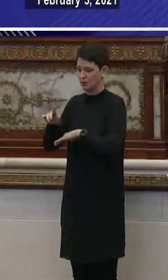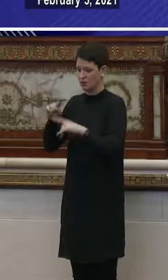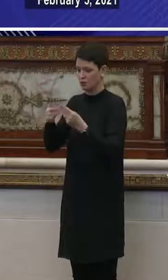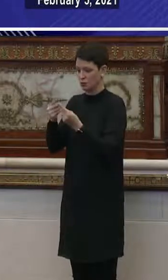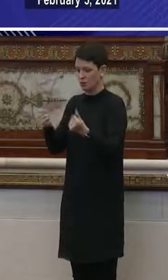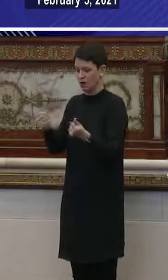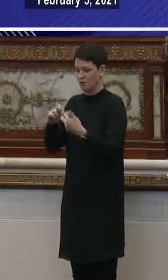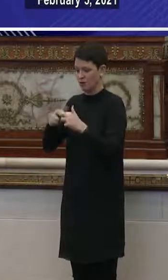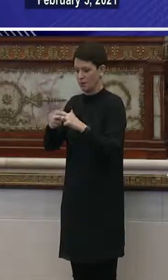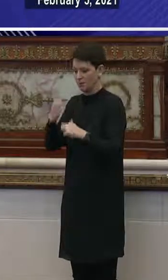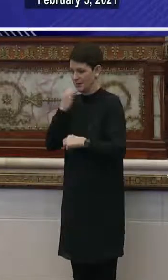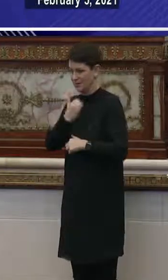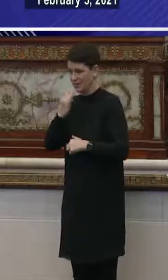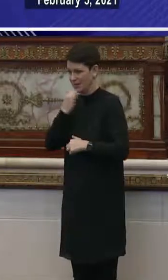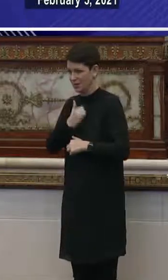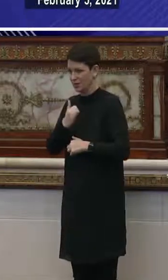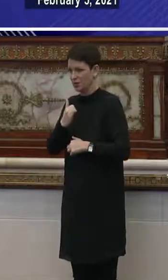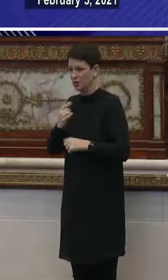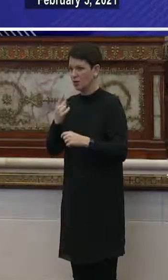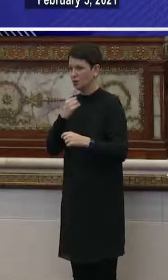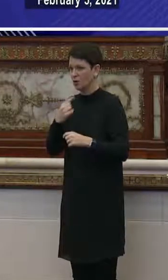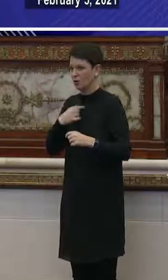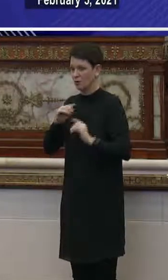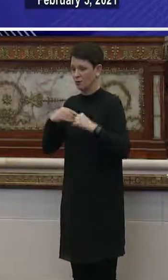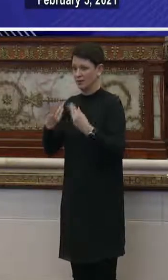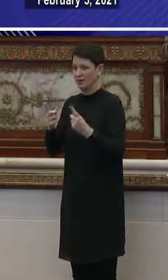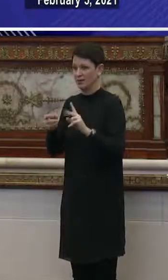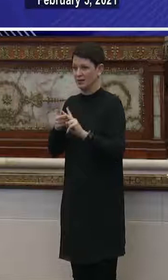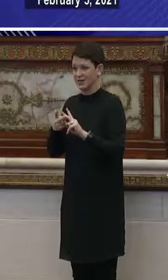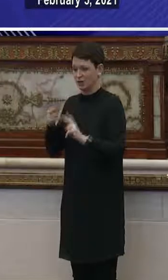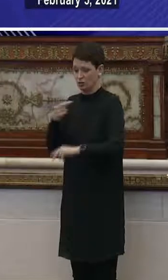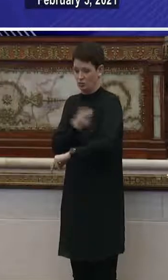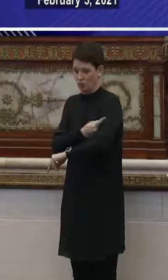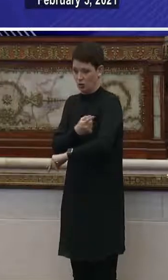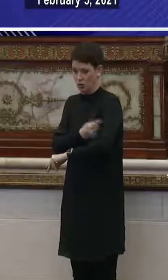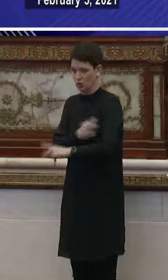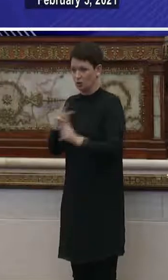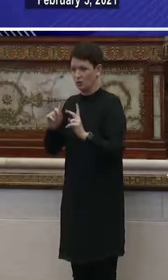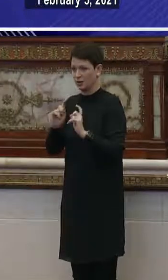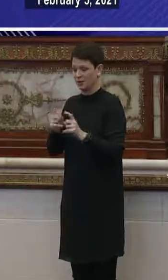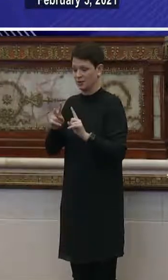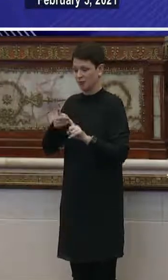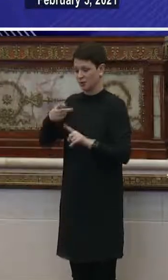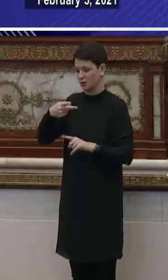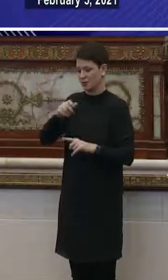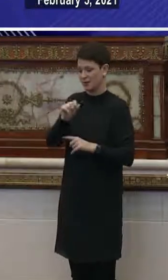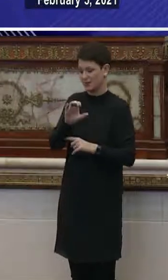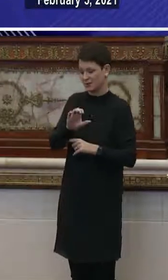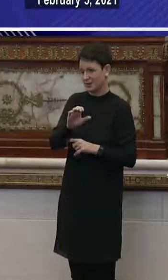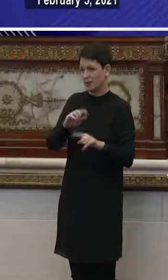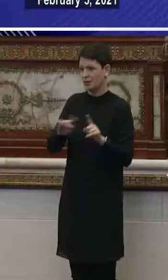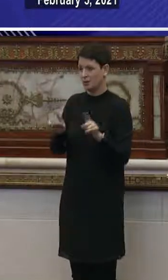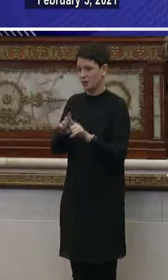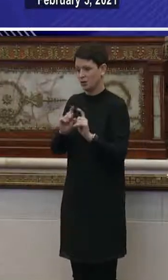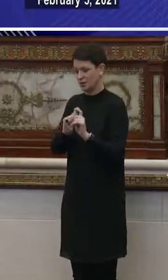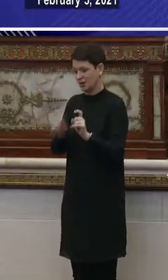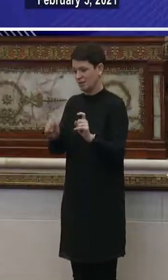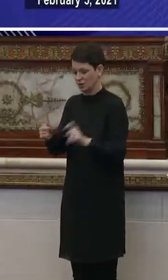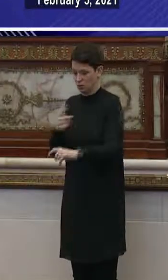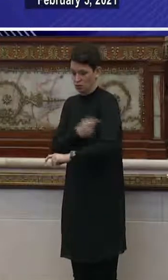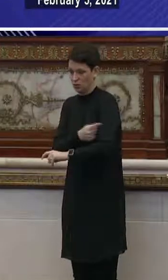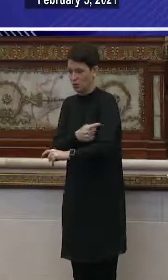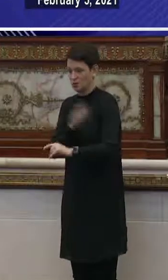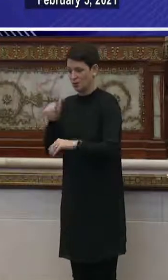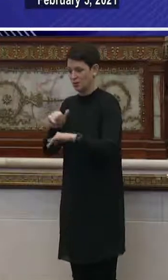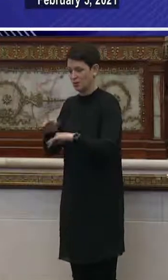mistake. He directed me to hold clinics to provide the second dose of vaccine to those persons given their first dose by PFC, allocate doses that would otherwise have